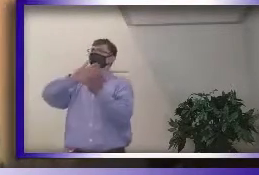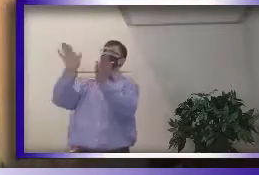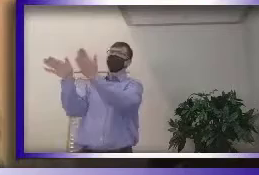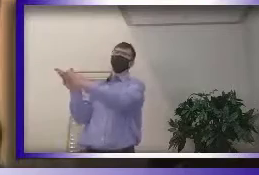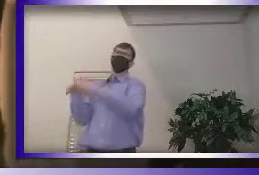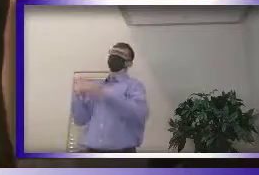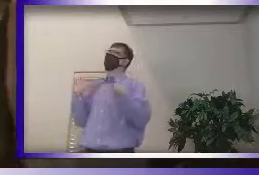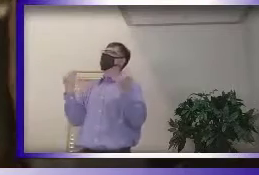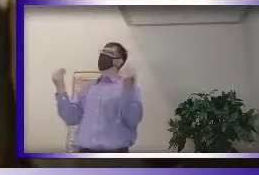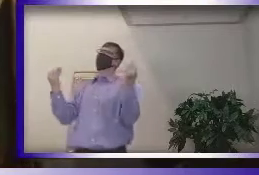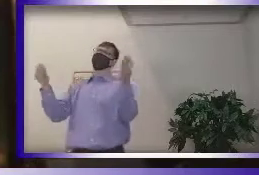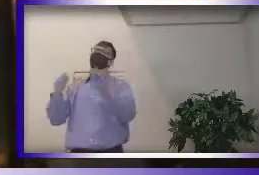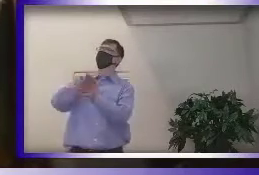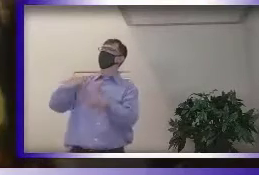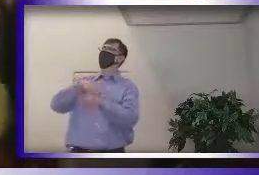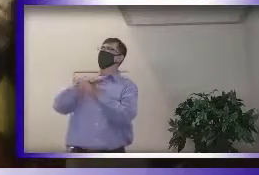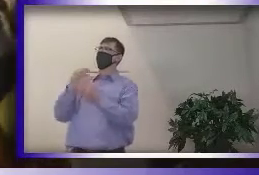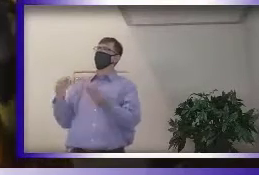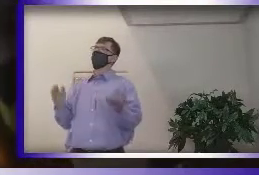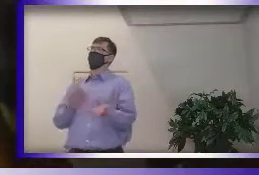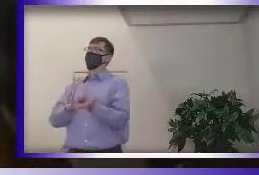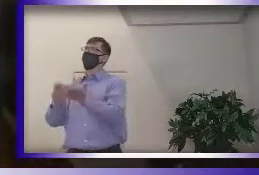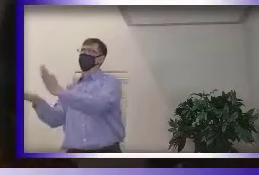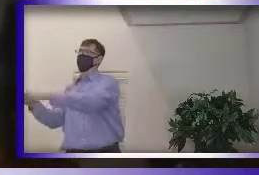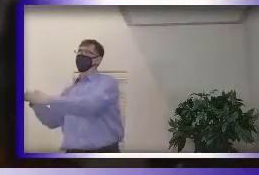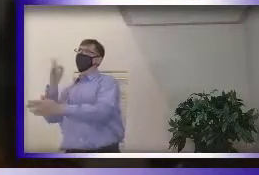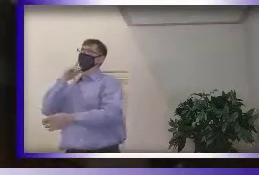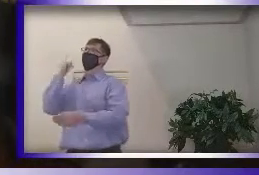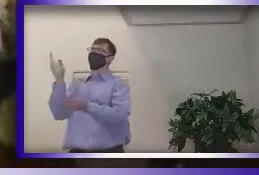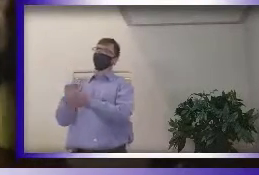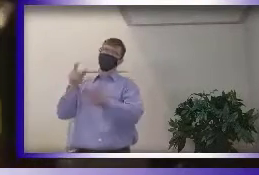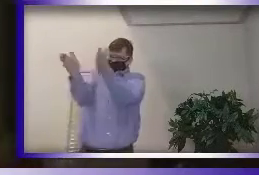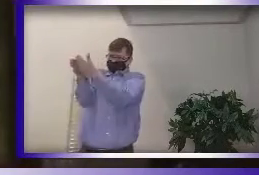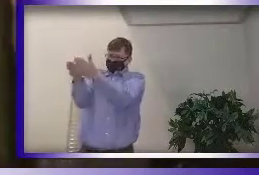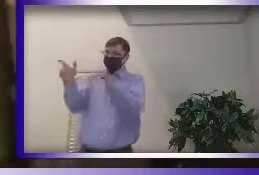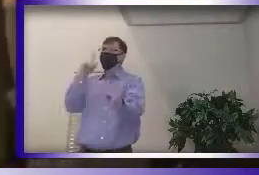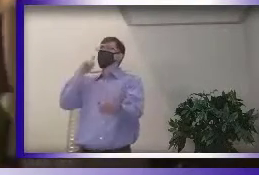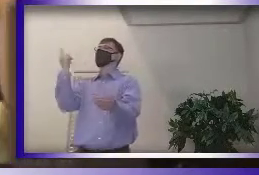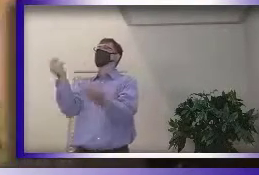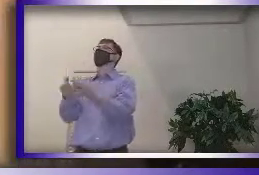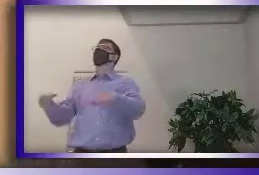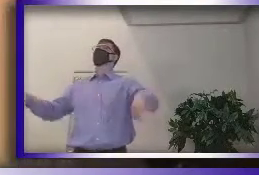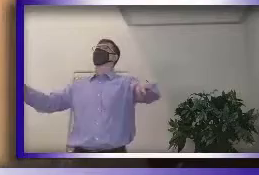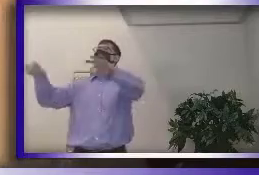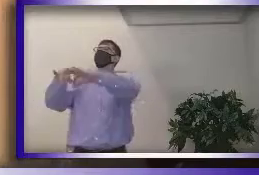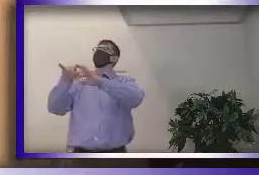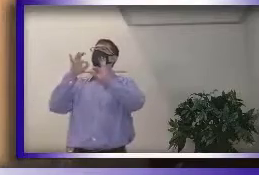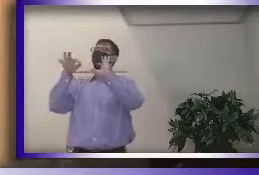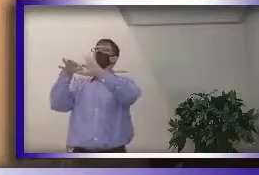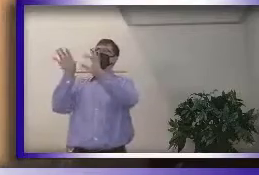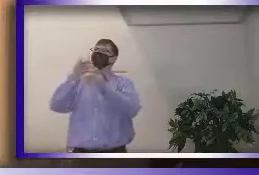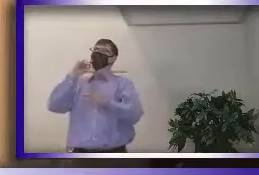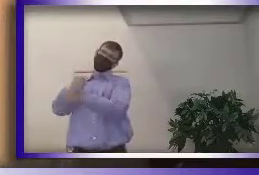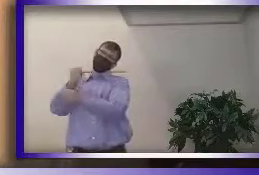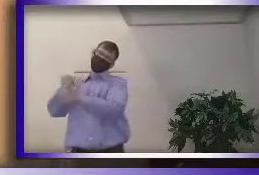wasn't working hard enough, hadn't gotten the master's degree, much less the PhD, wasn't ready to have kids, wasn't,